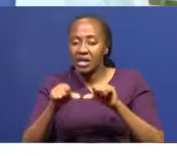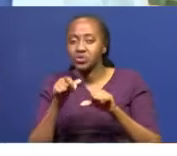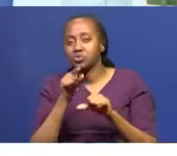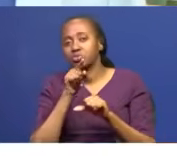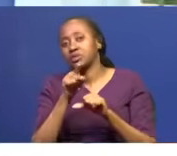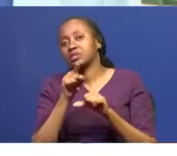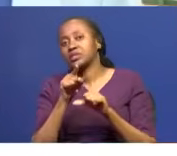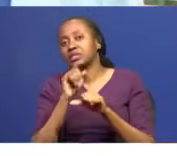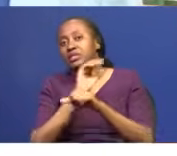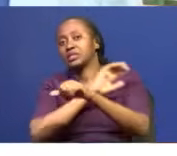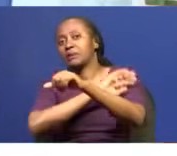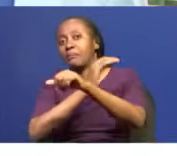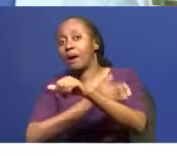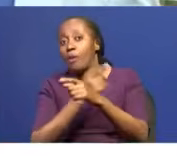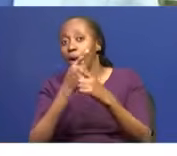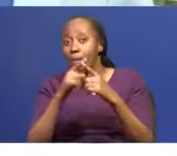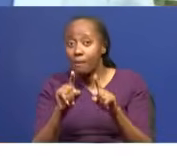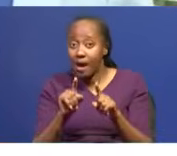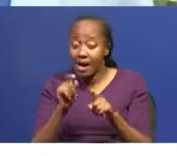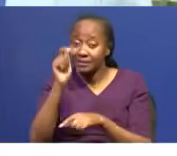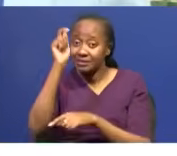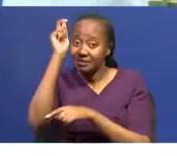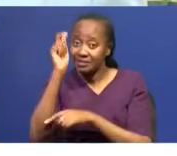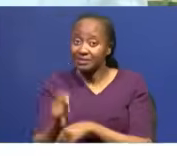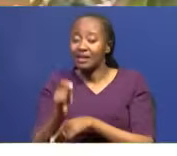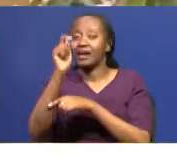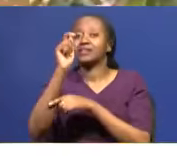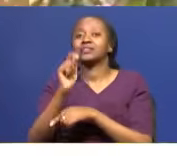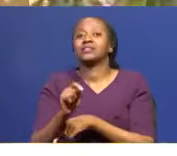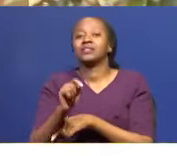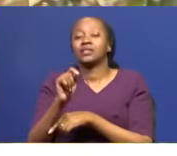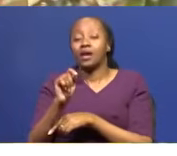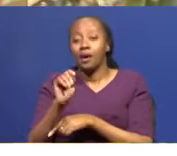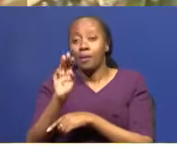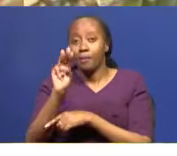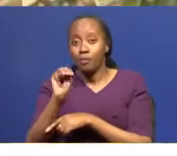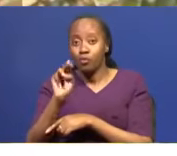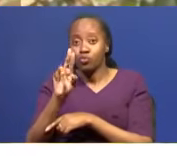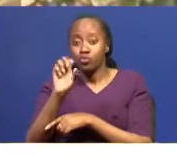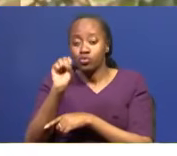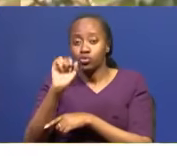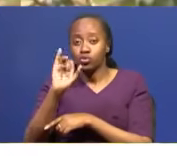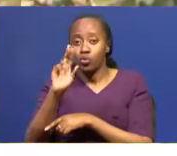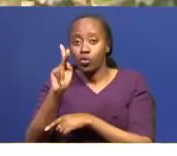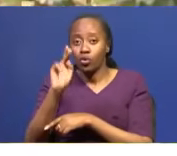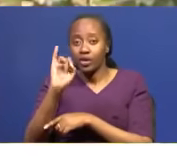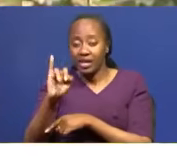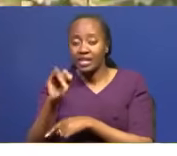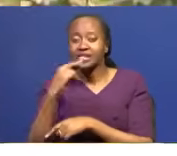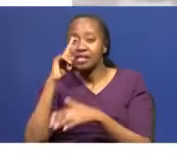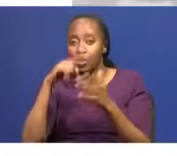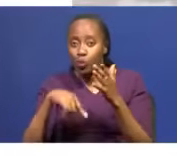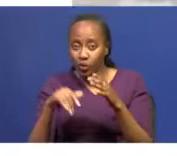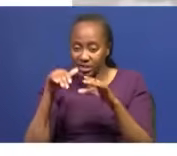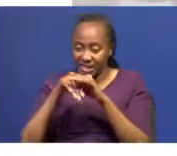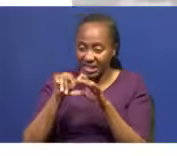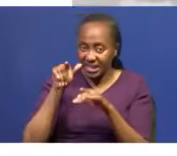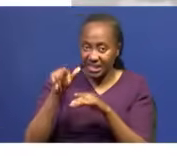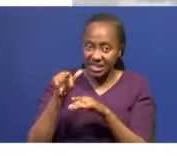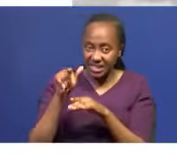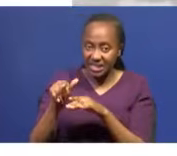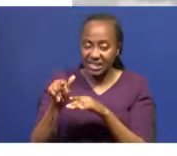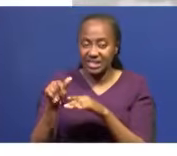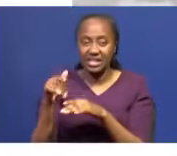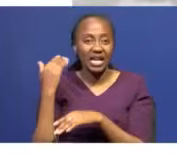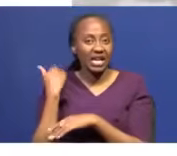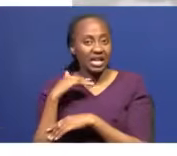powers. Justice Benjamin Musyoke, sitting at Milimani's Anti-Corruption and Economic Crimes Division, agreed with